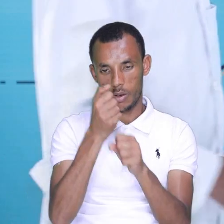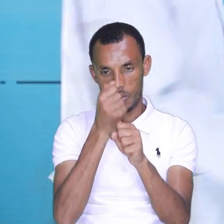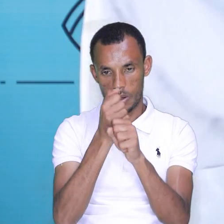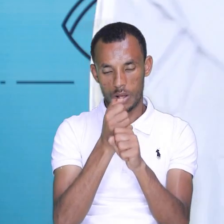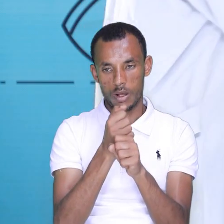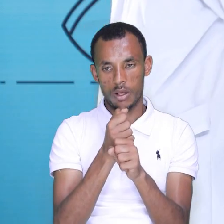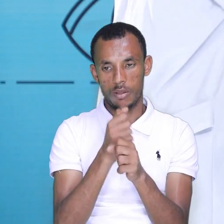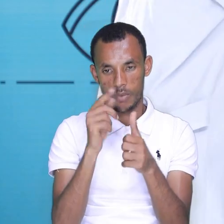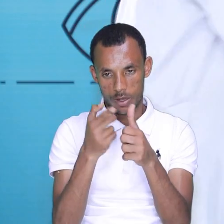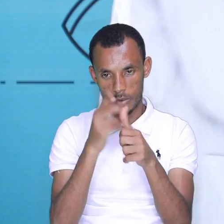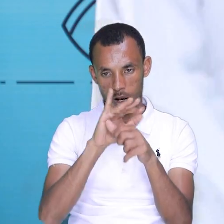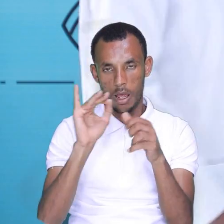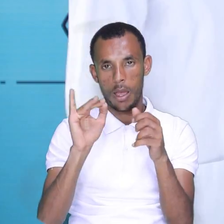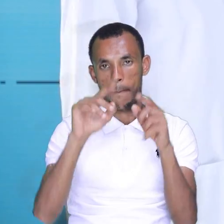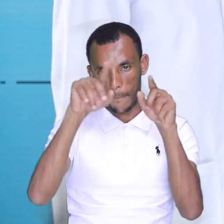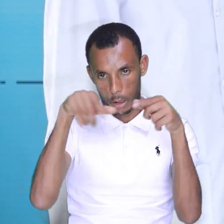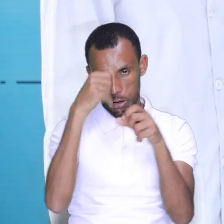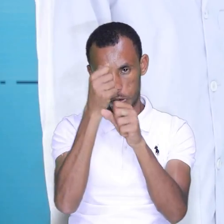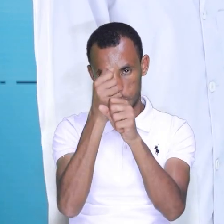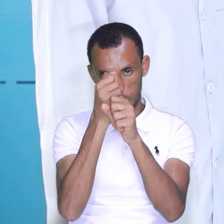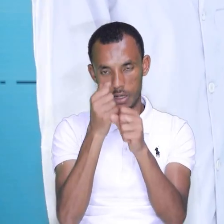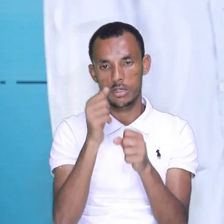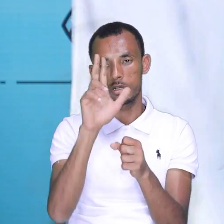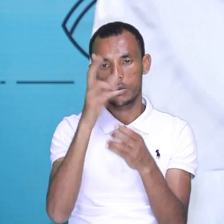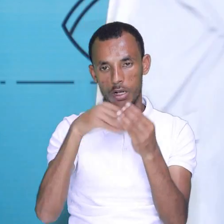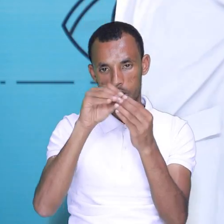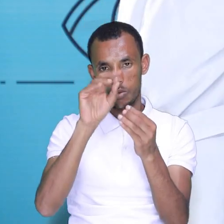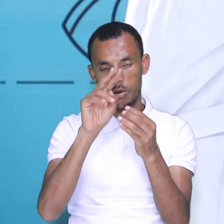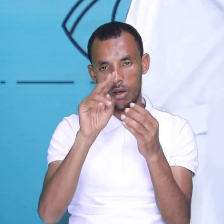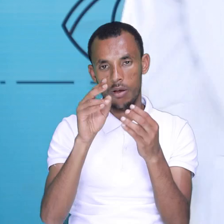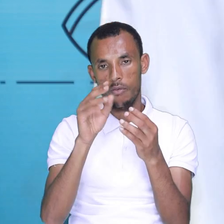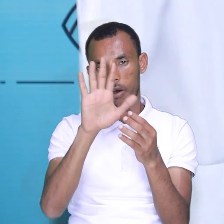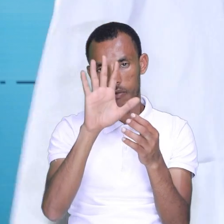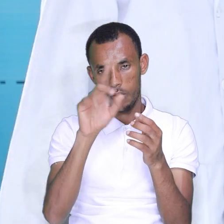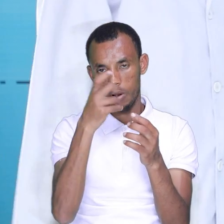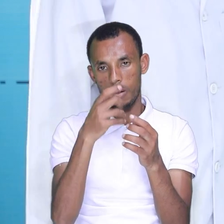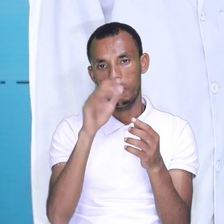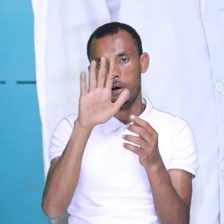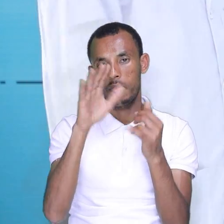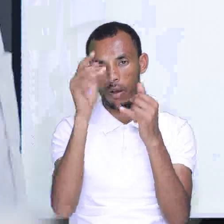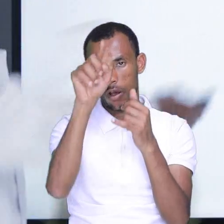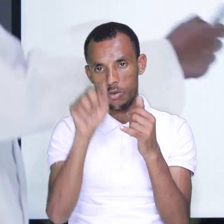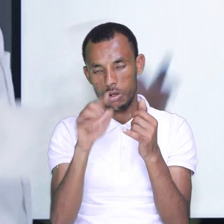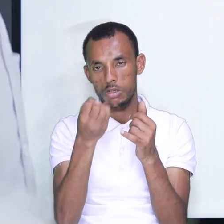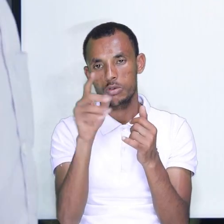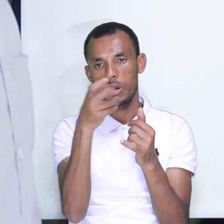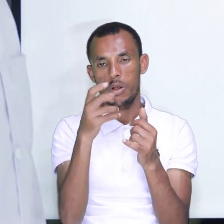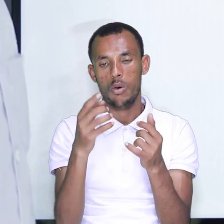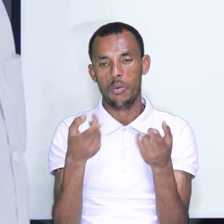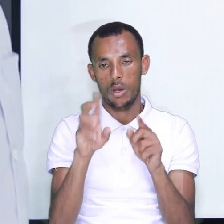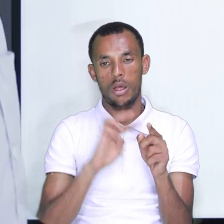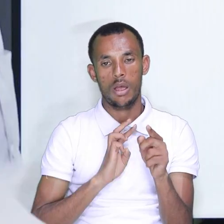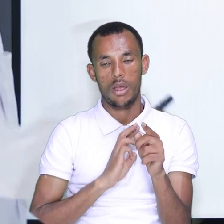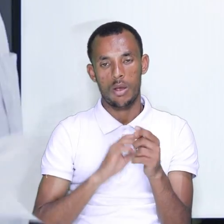mass, first the bracket will be done. 3 plus 2 addition, 5. 5 factorial, what is that? So when I